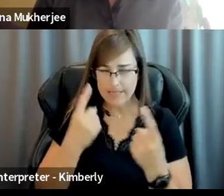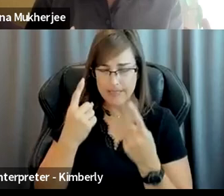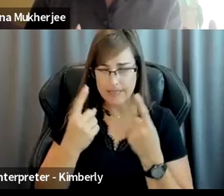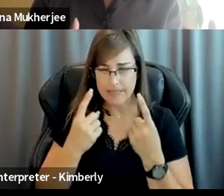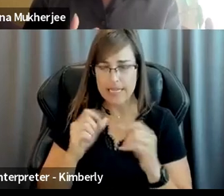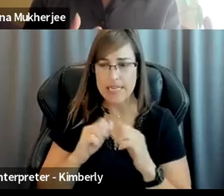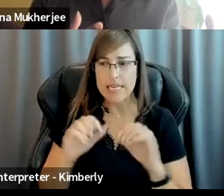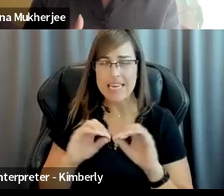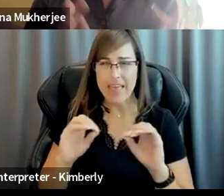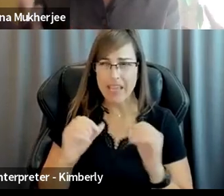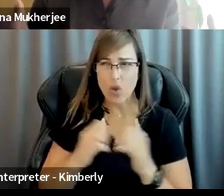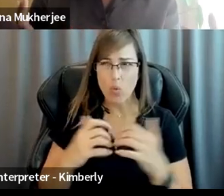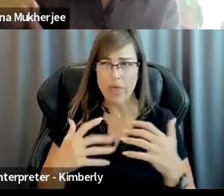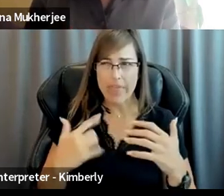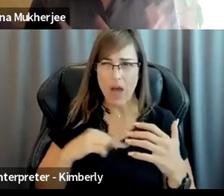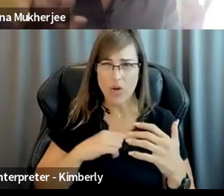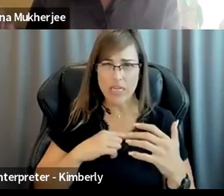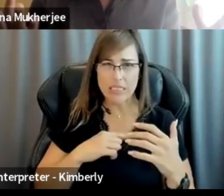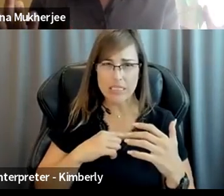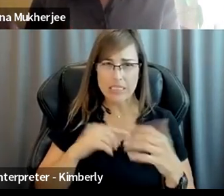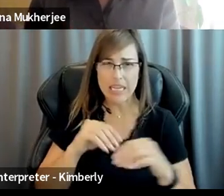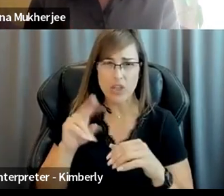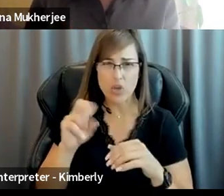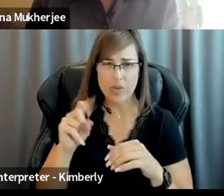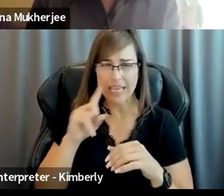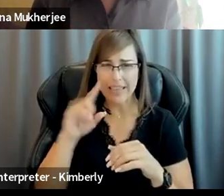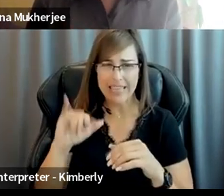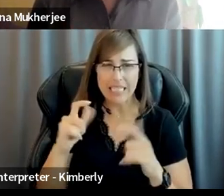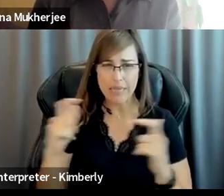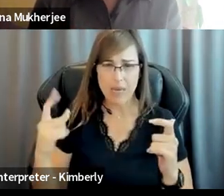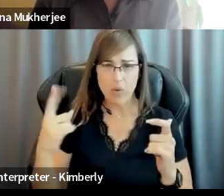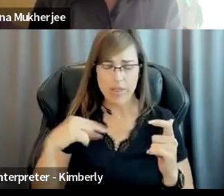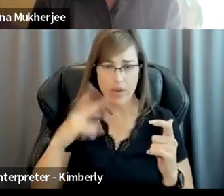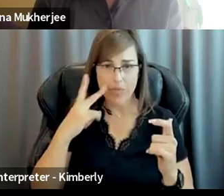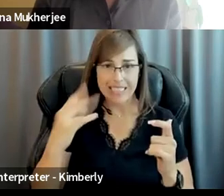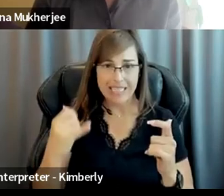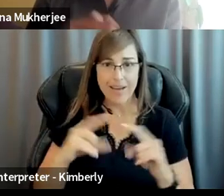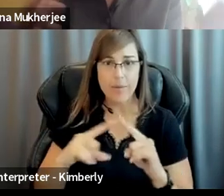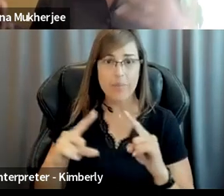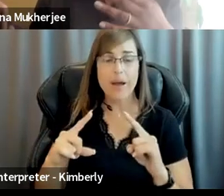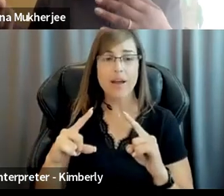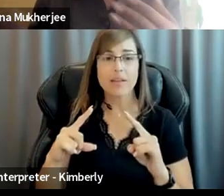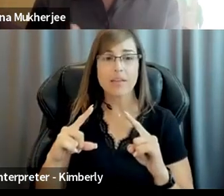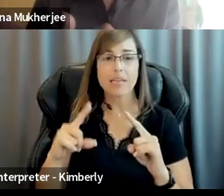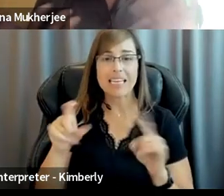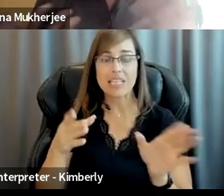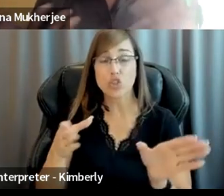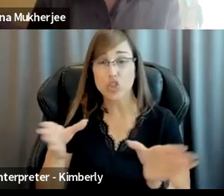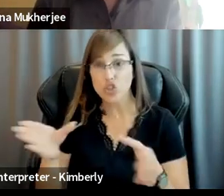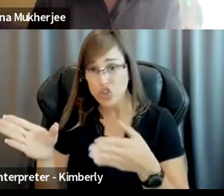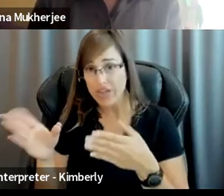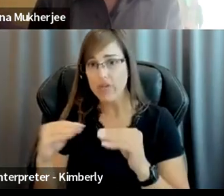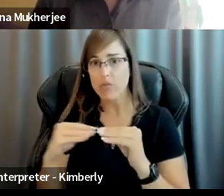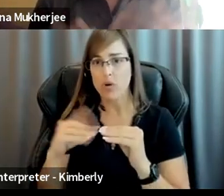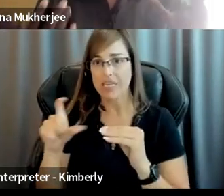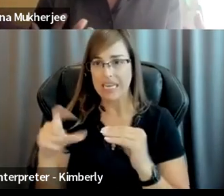Nothing Without Us, the movement in the US, that's a big stride that I think we're seeing now, but it needs to shift so much more. We need